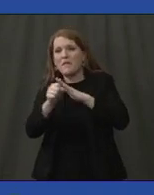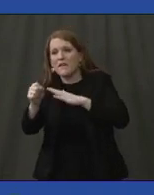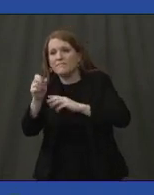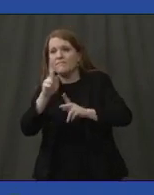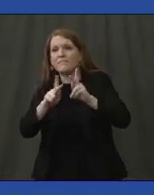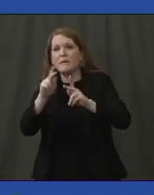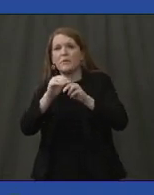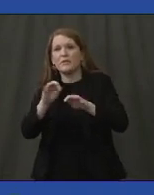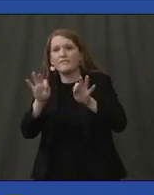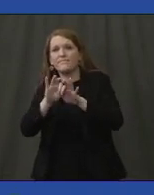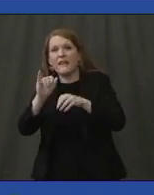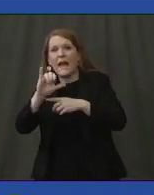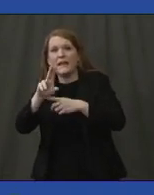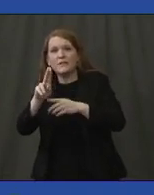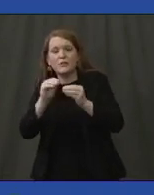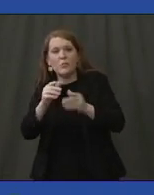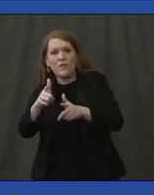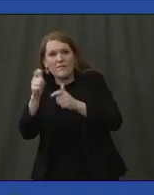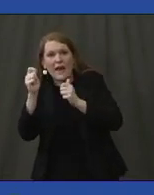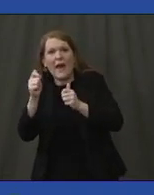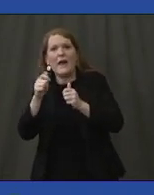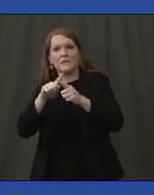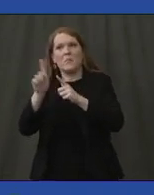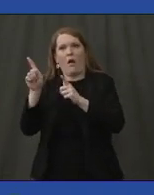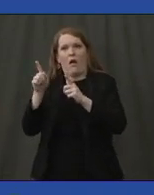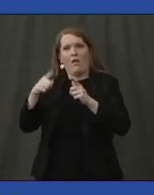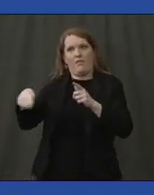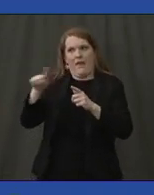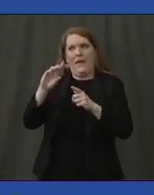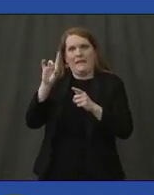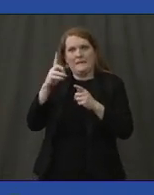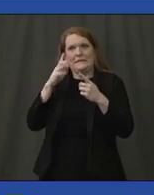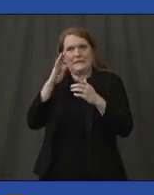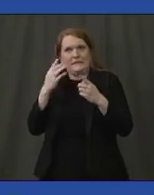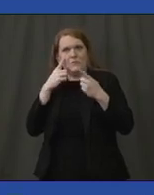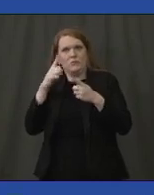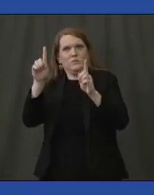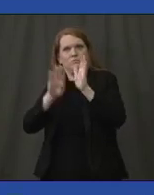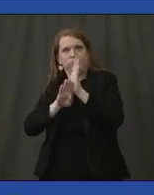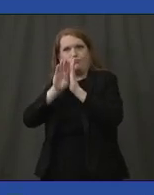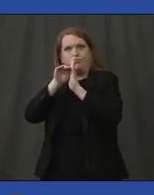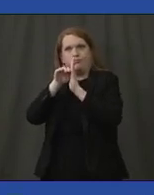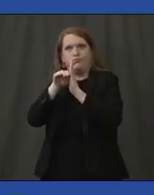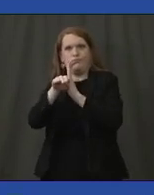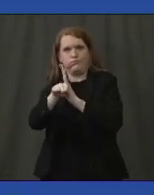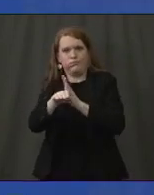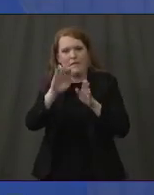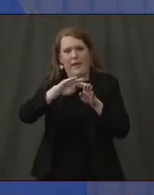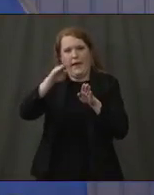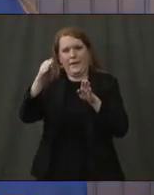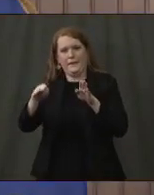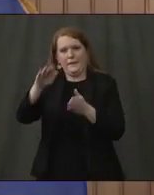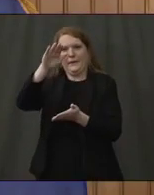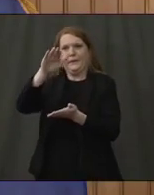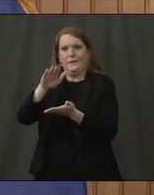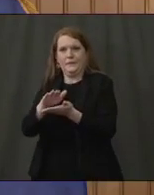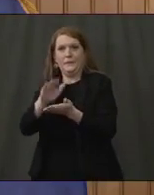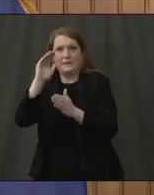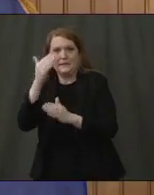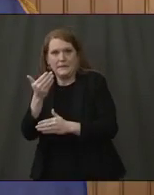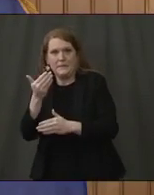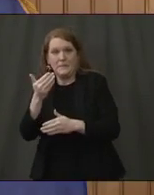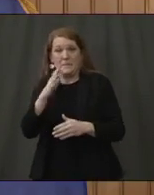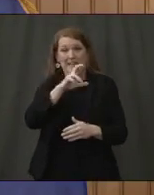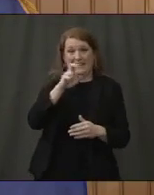flattened out that curve in a way that Connecticut is attempting to flatten out that curve it's too early to say with success, but